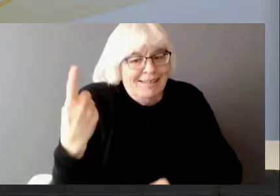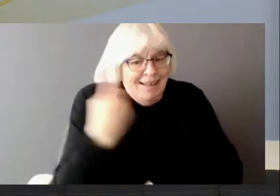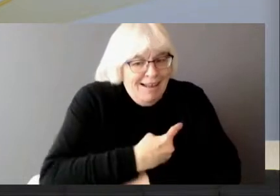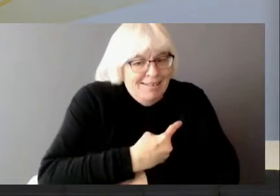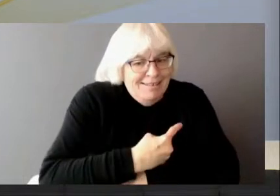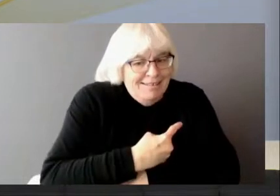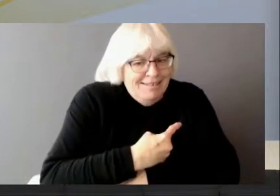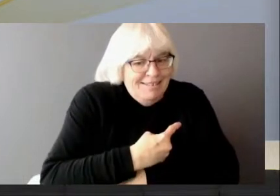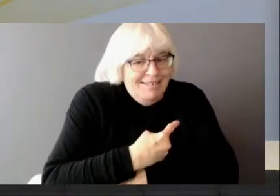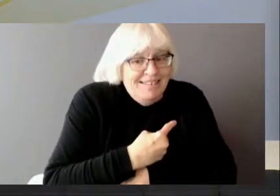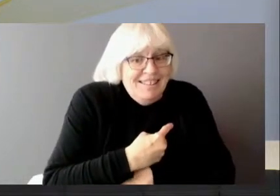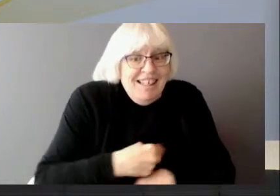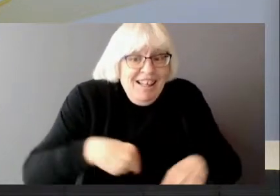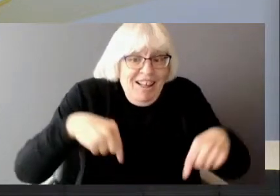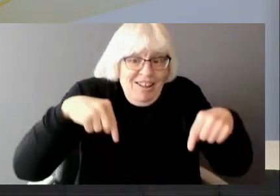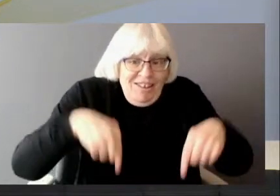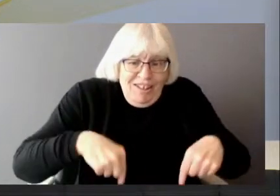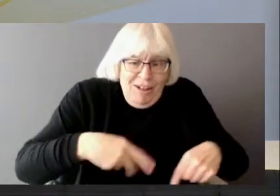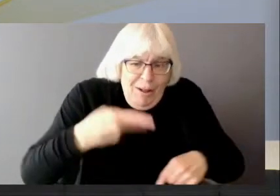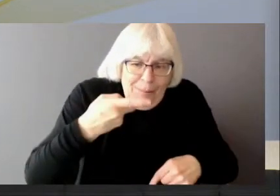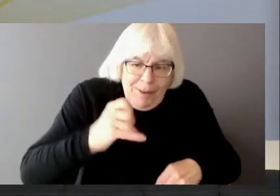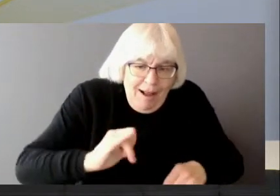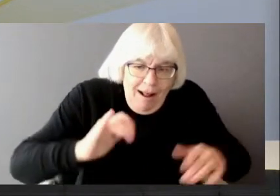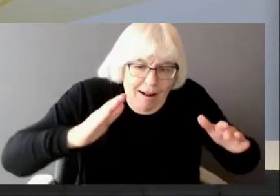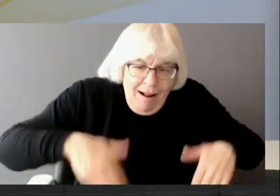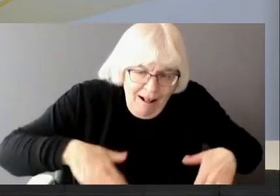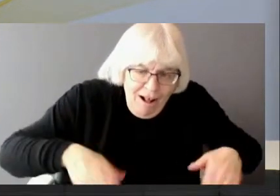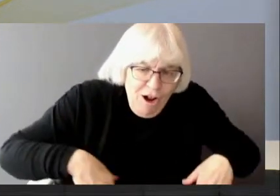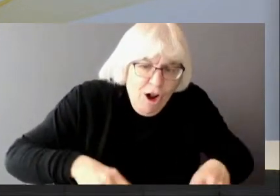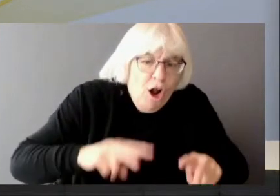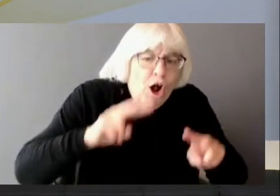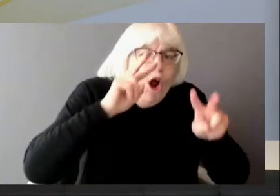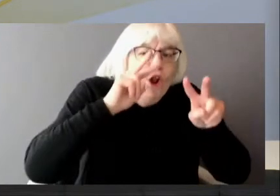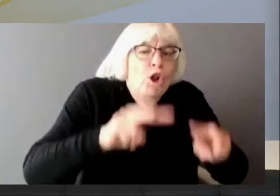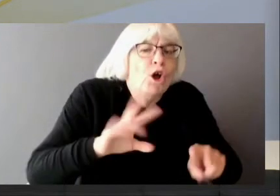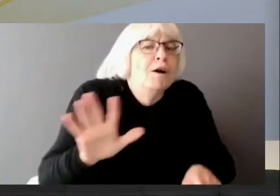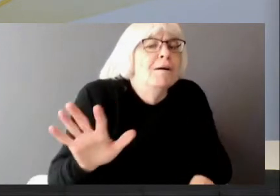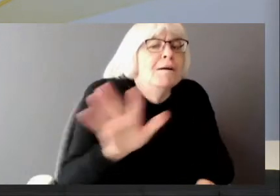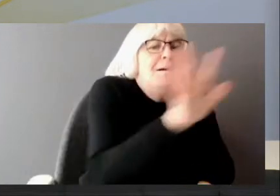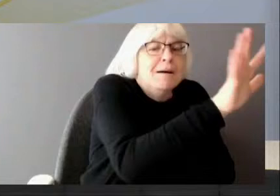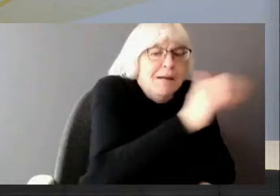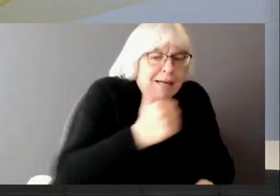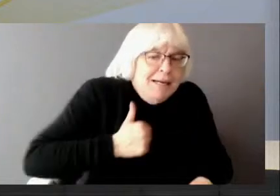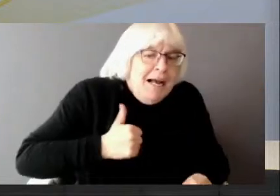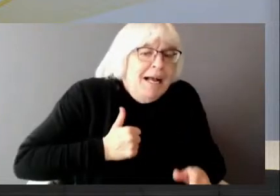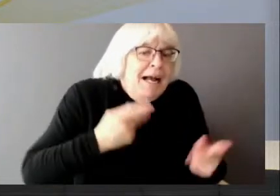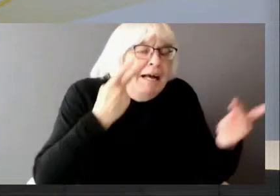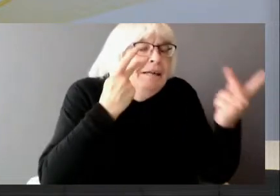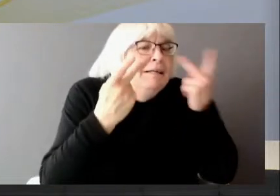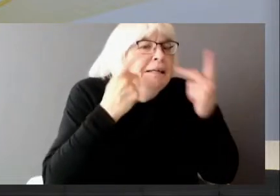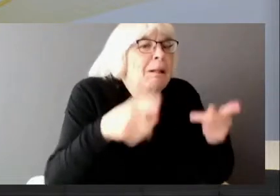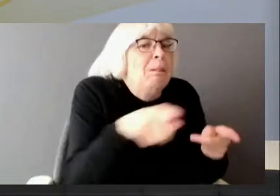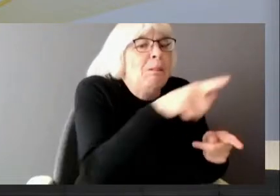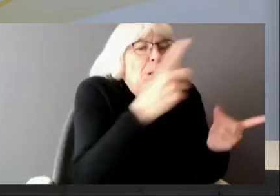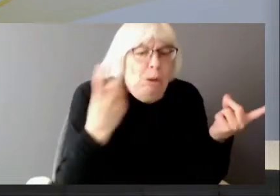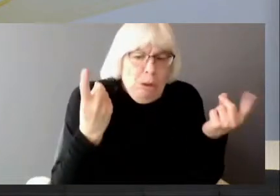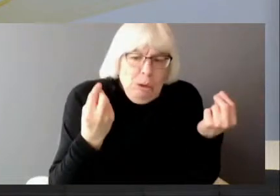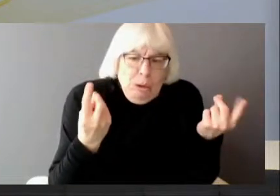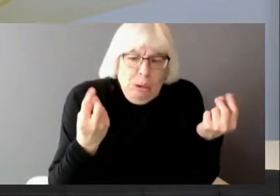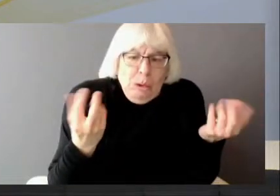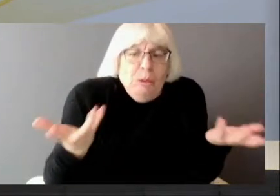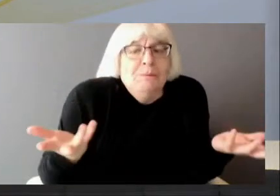we continue to monitor what's going on and making sure that we really